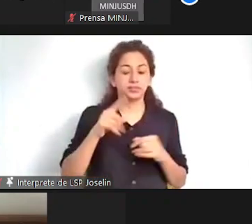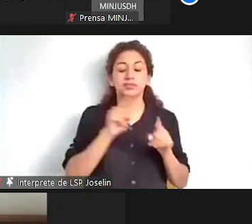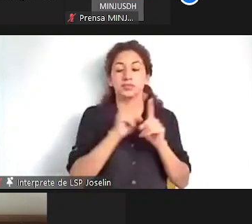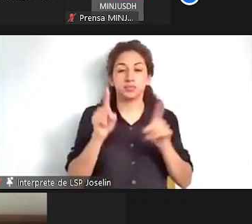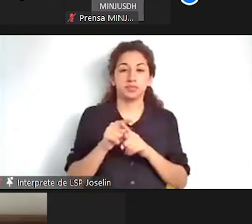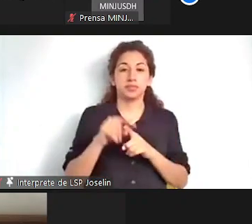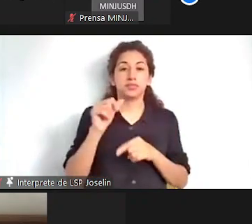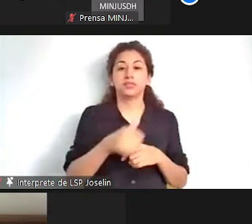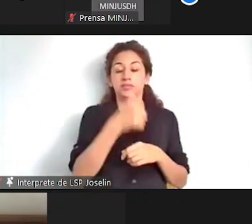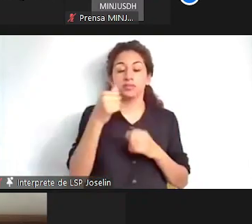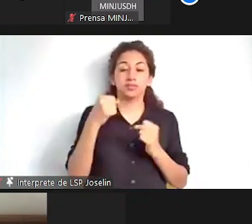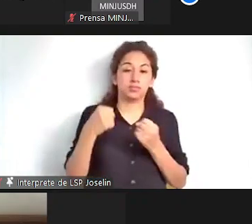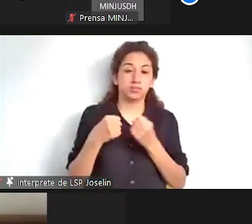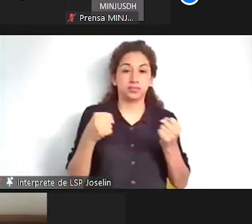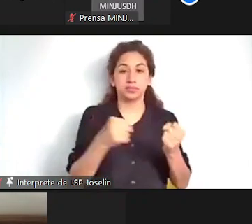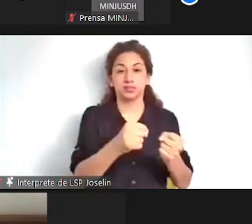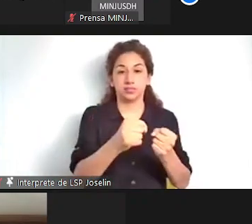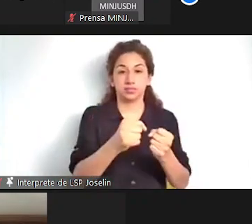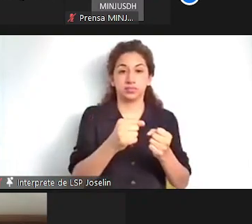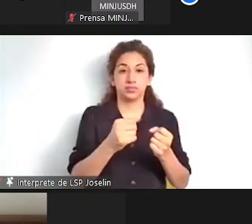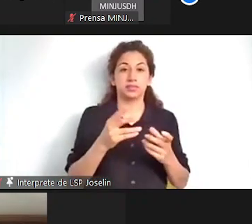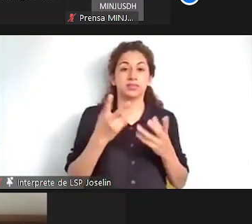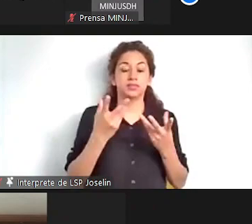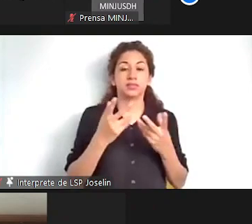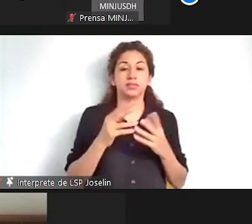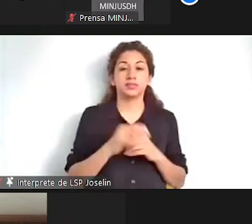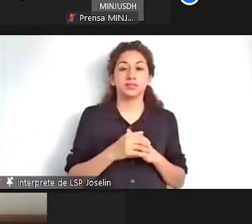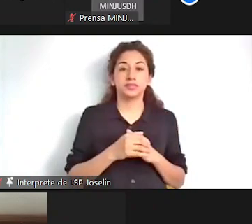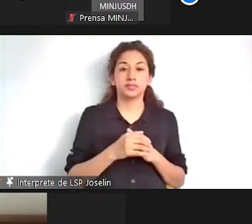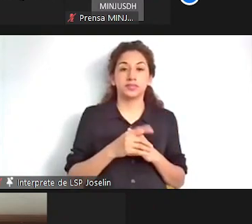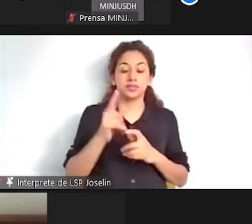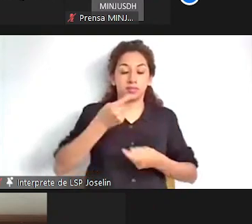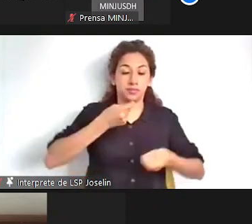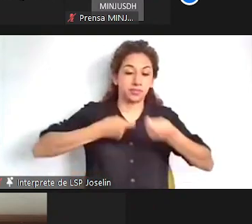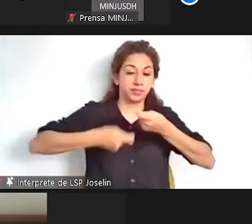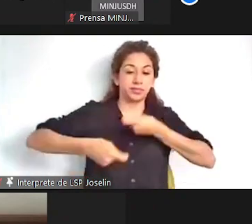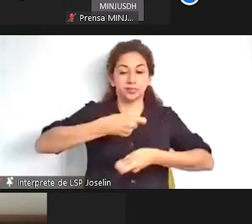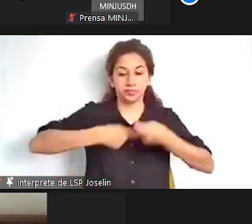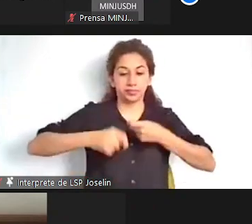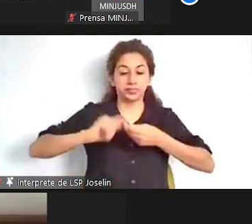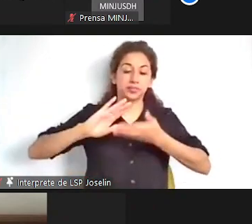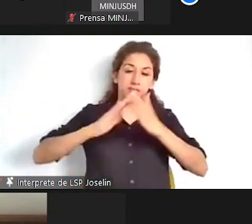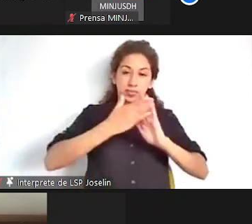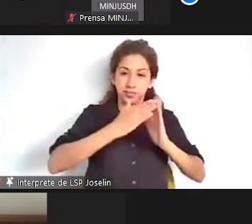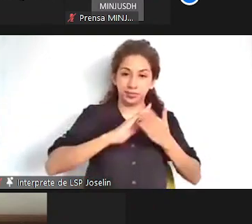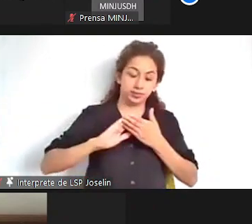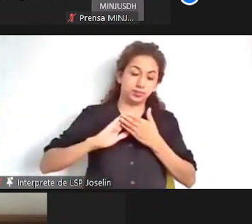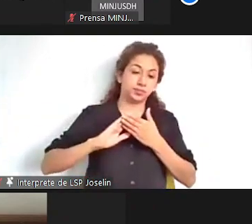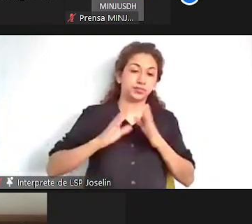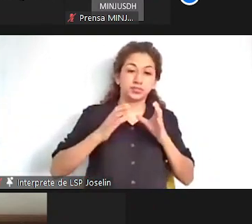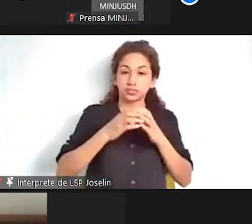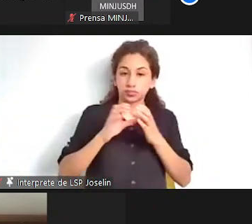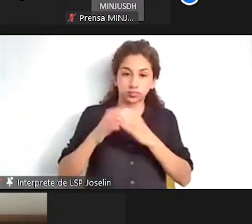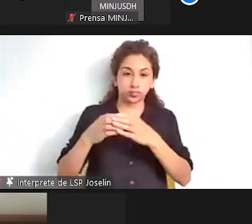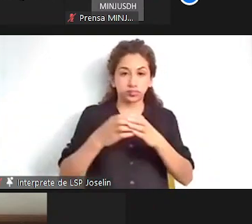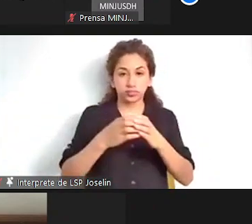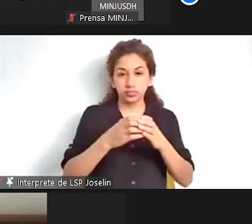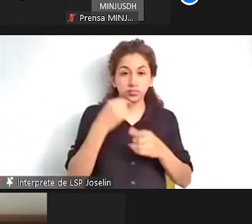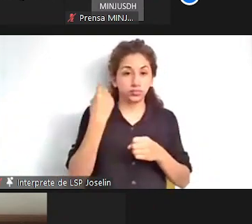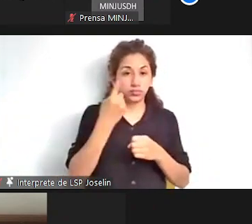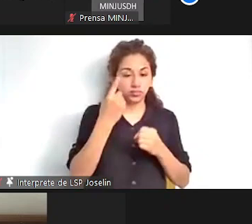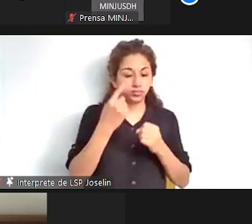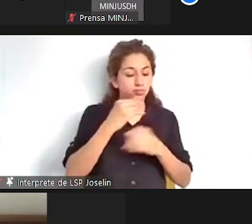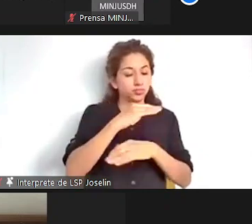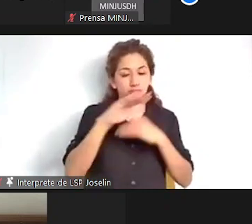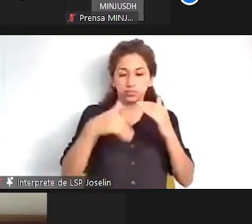promotion of collective bargaining at all levels not only at company level but also taking into